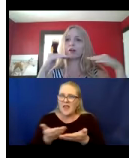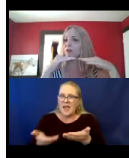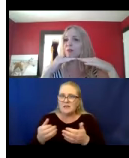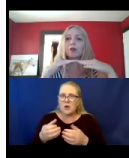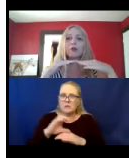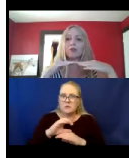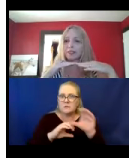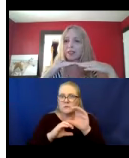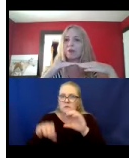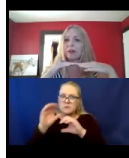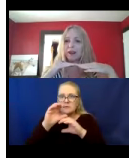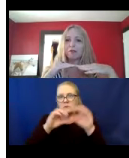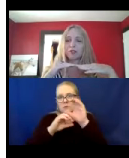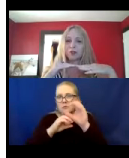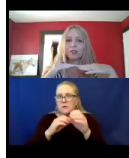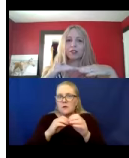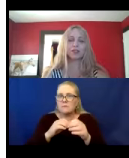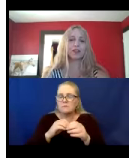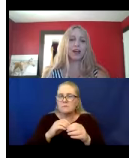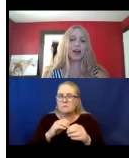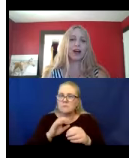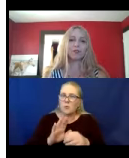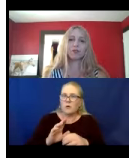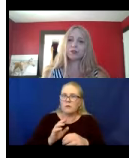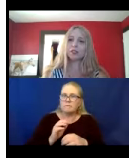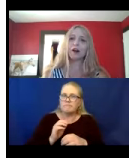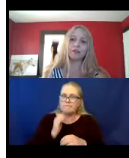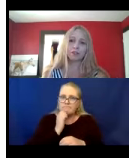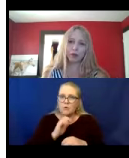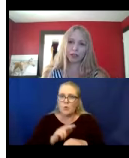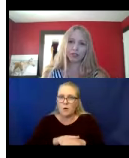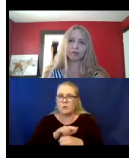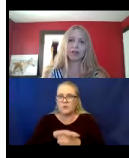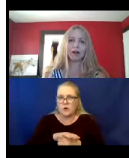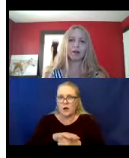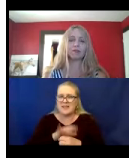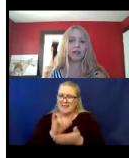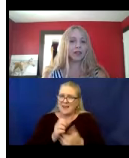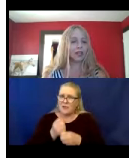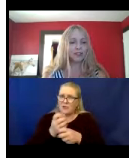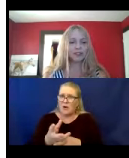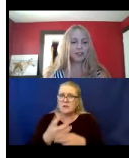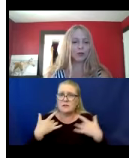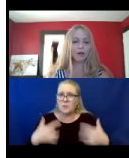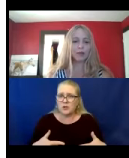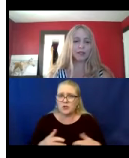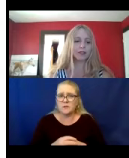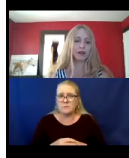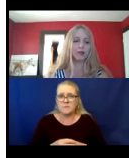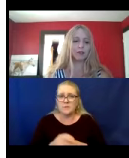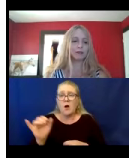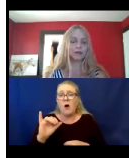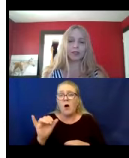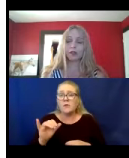whatever are typical things that we may have for stressors. So those can cause depression. Losses and